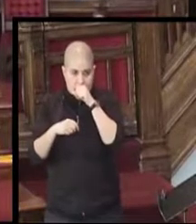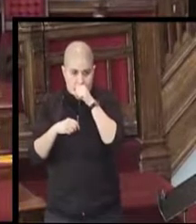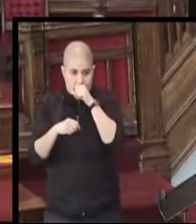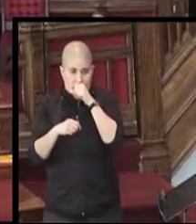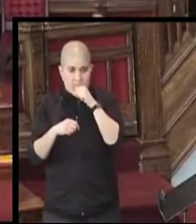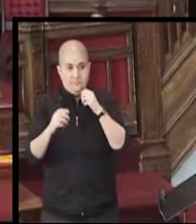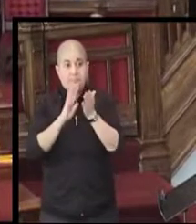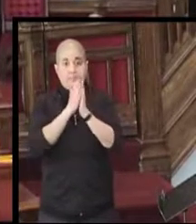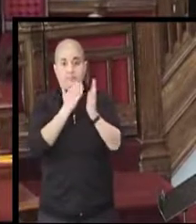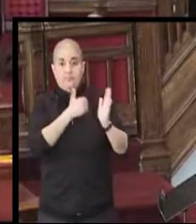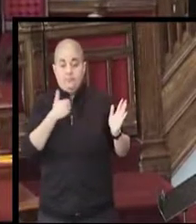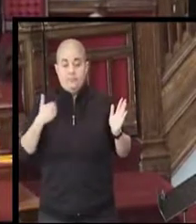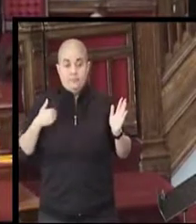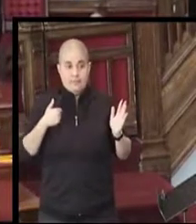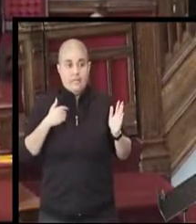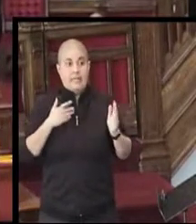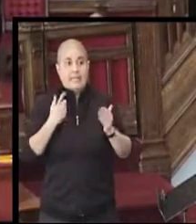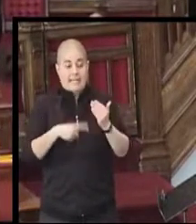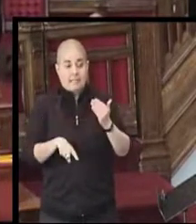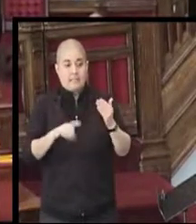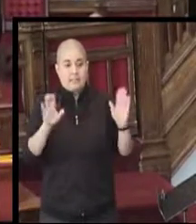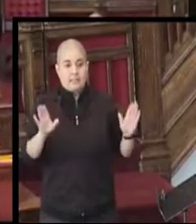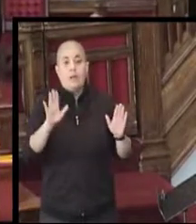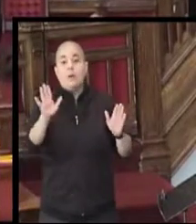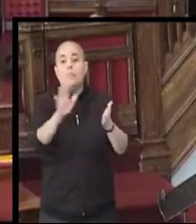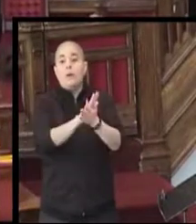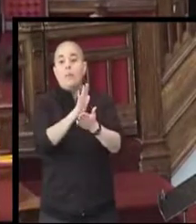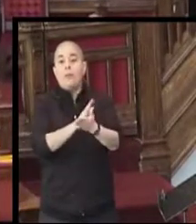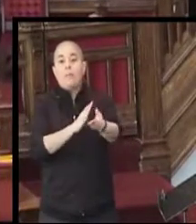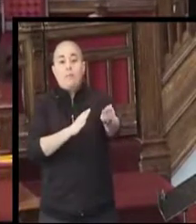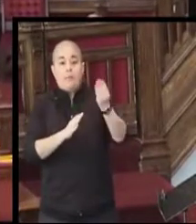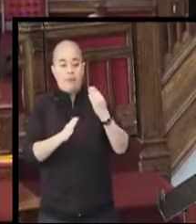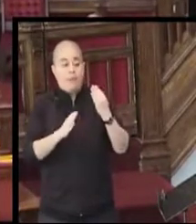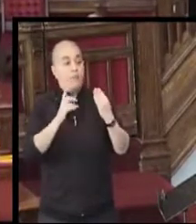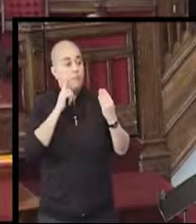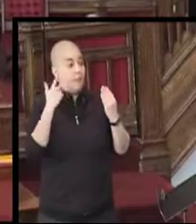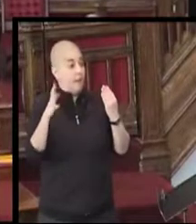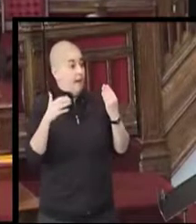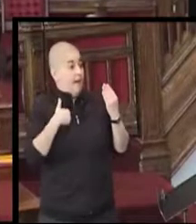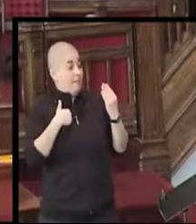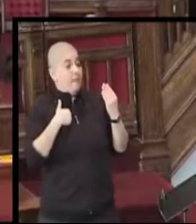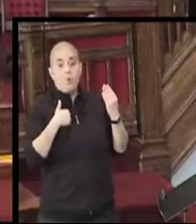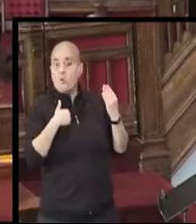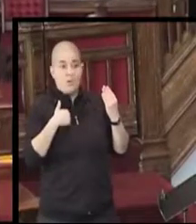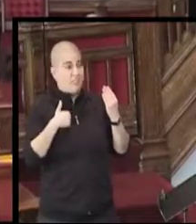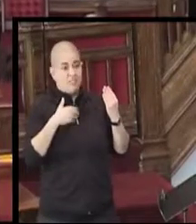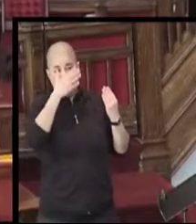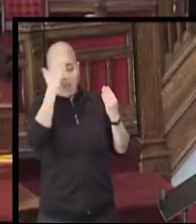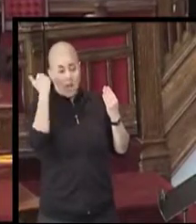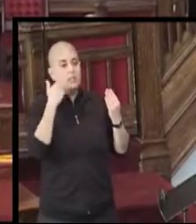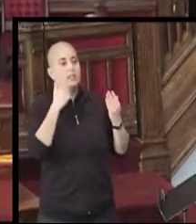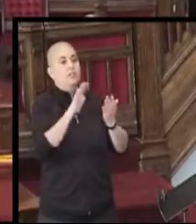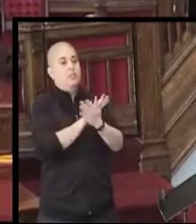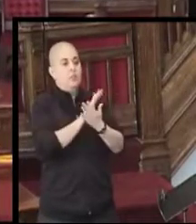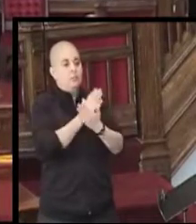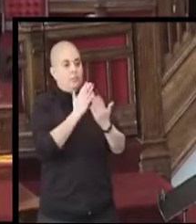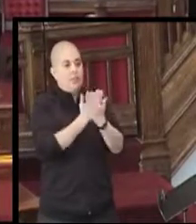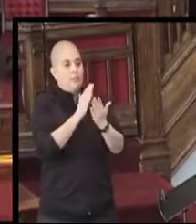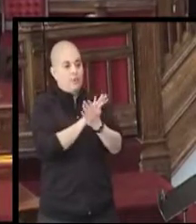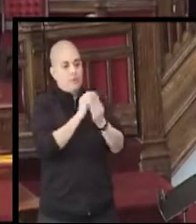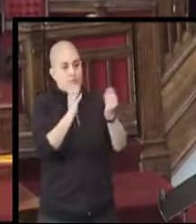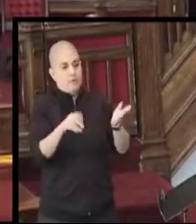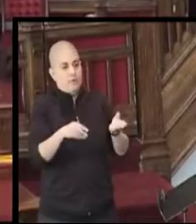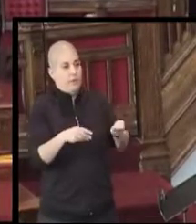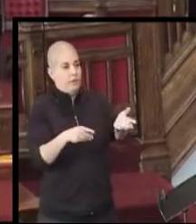a member next Sunday. So you can bring your paper if you brought it with you, or we can give you new copies. Stop by the connection room immediately